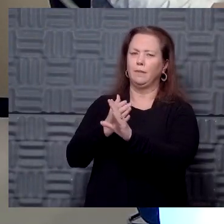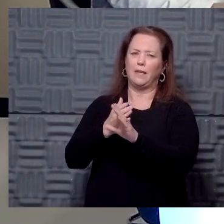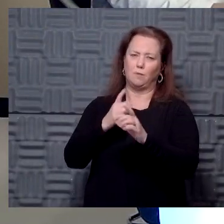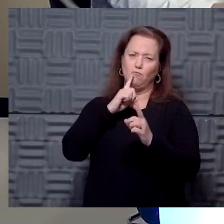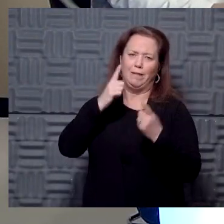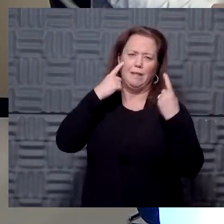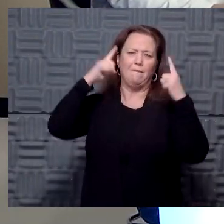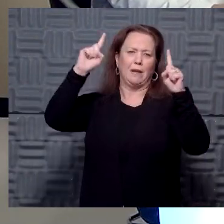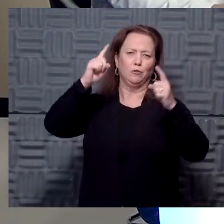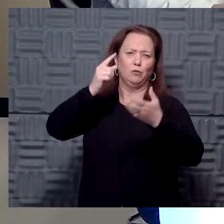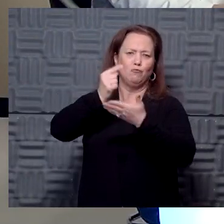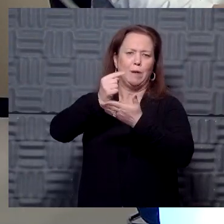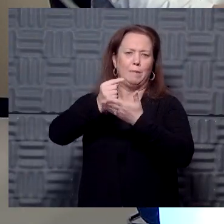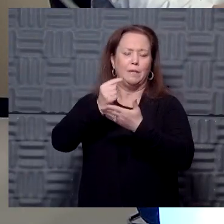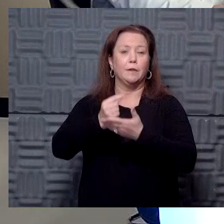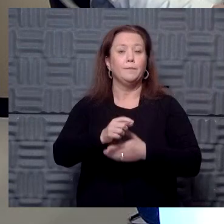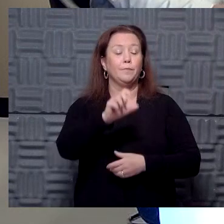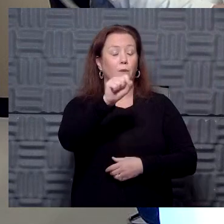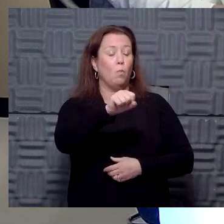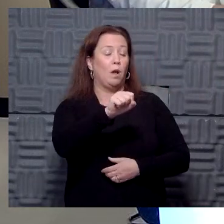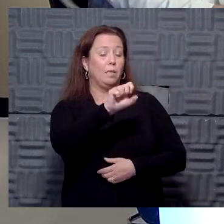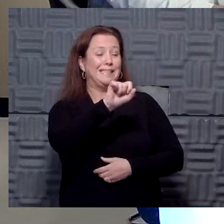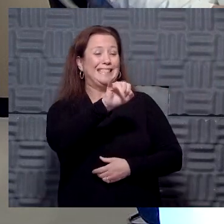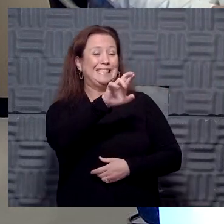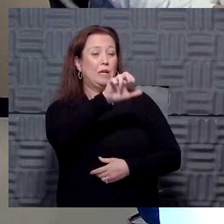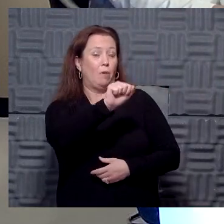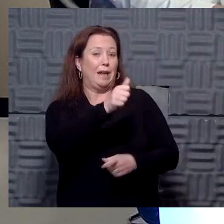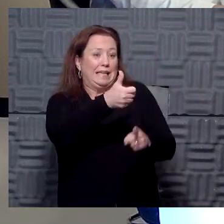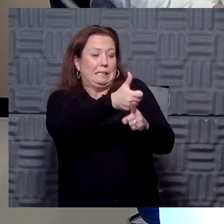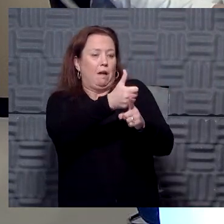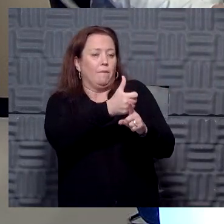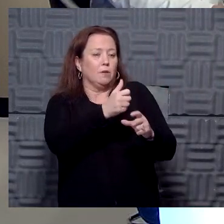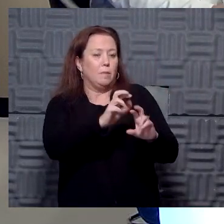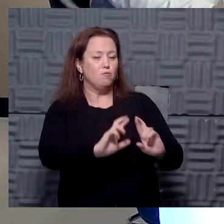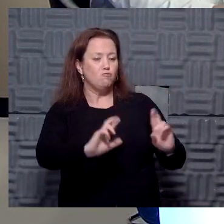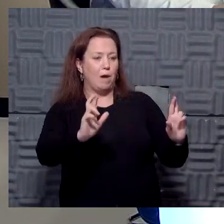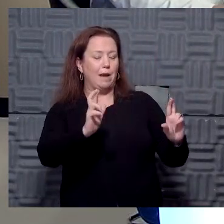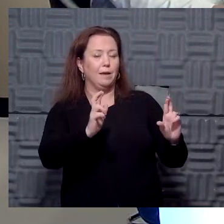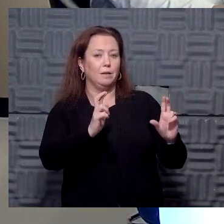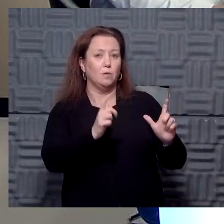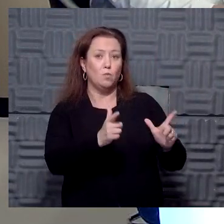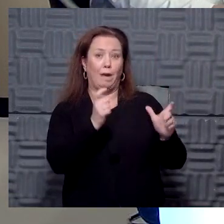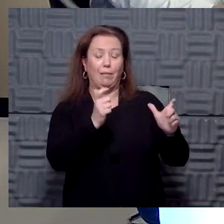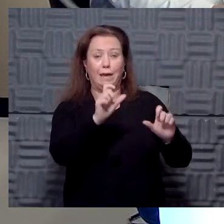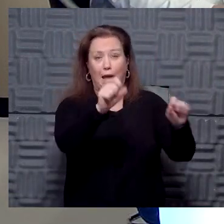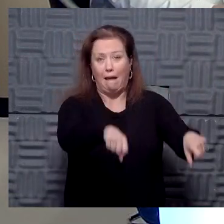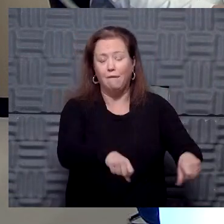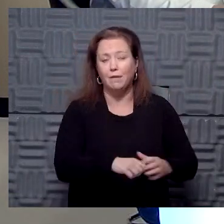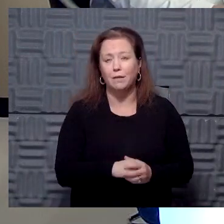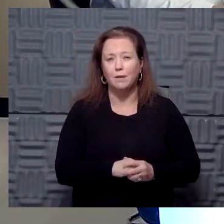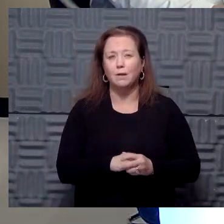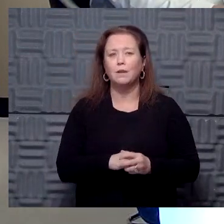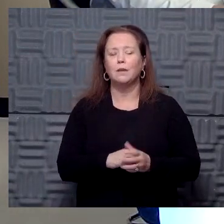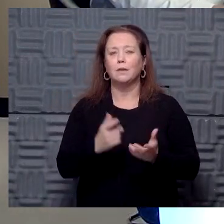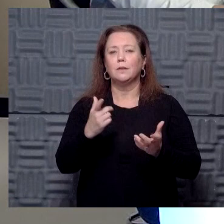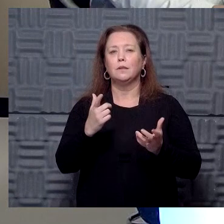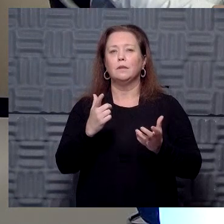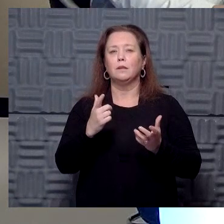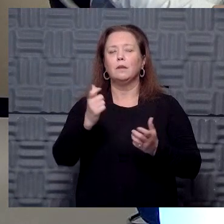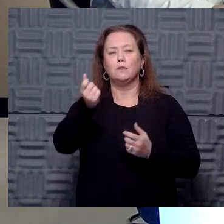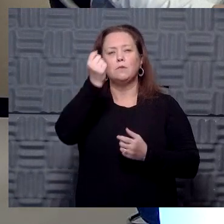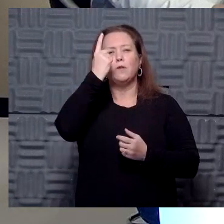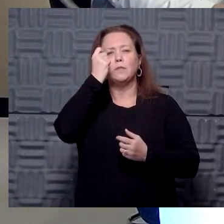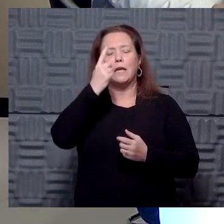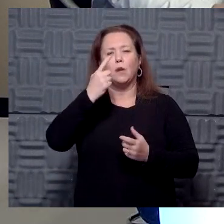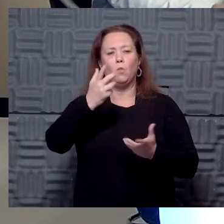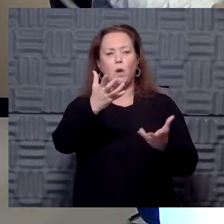though. But the pooled sera could be ready pretty rapidly. Yeah. Through the collection process. Yep. So I do think, there is logic to say, gosh, we